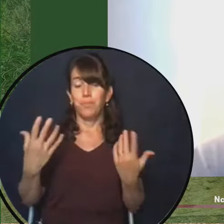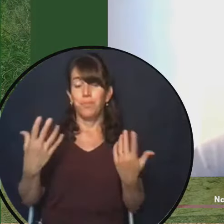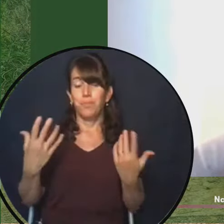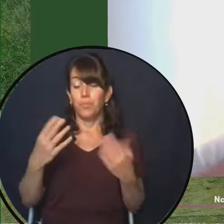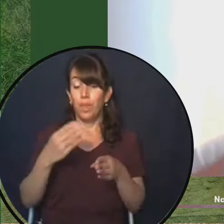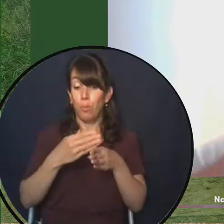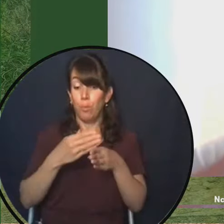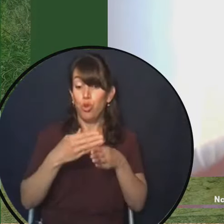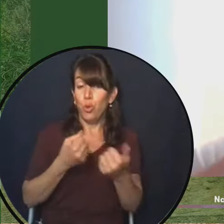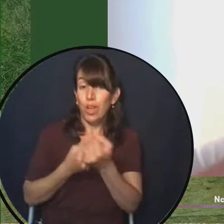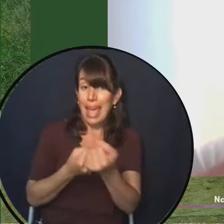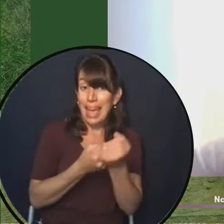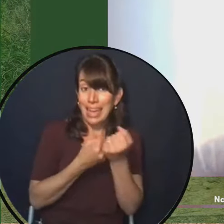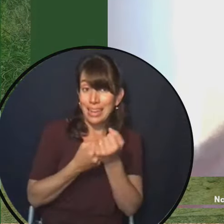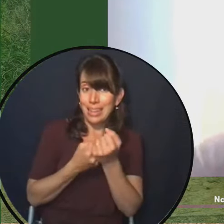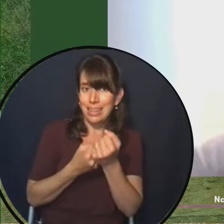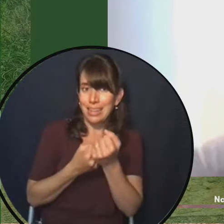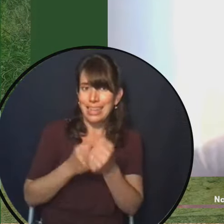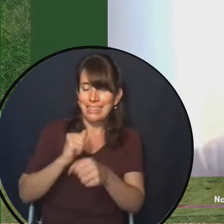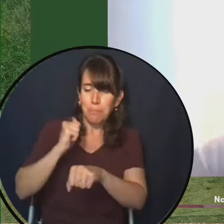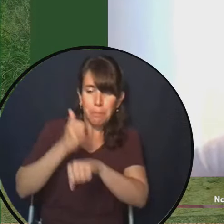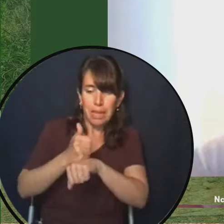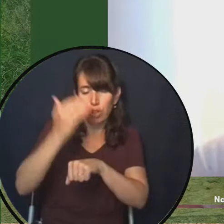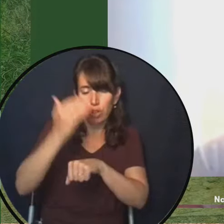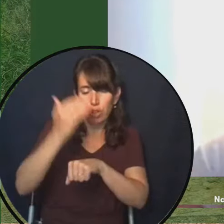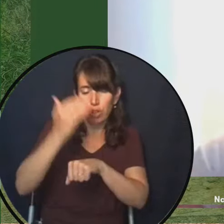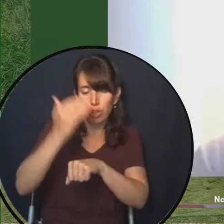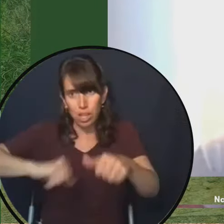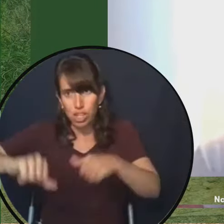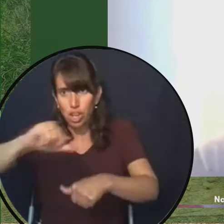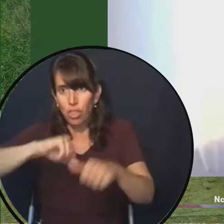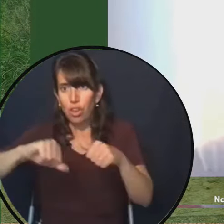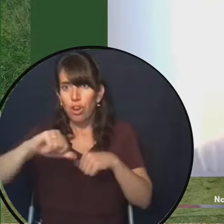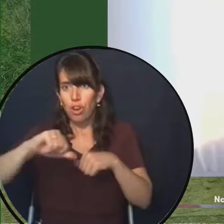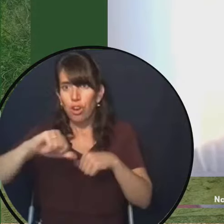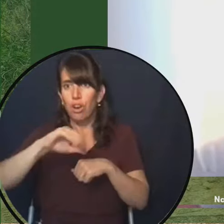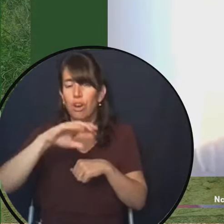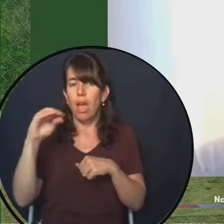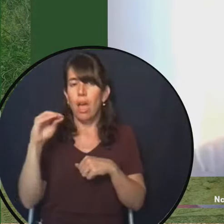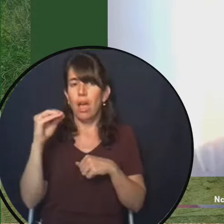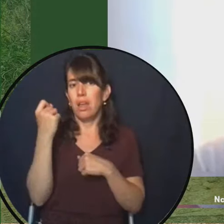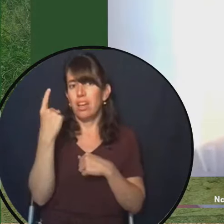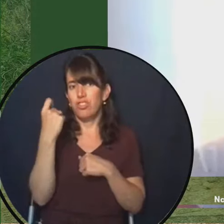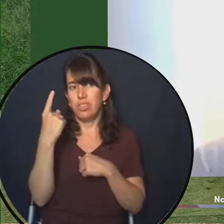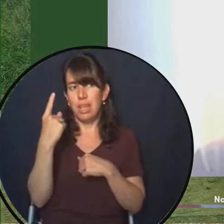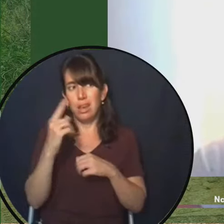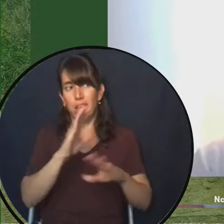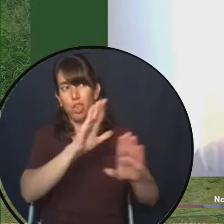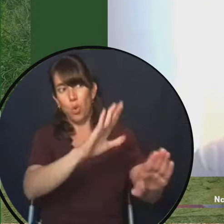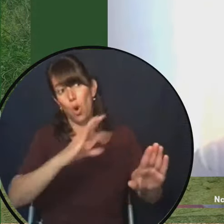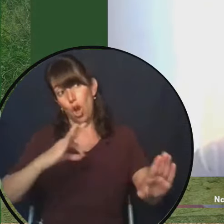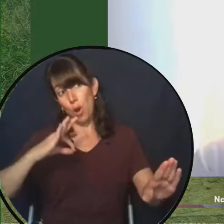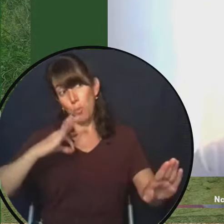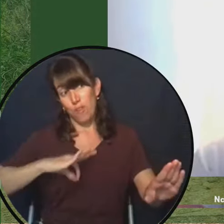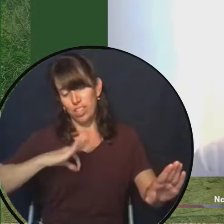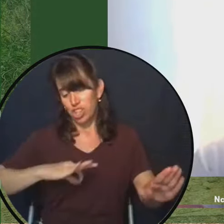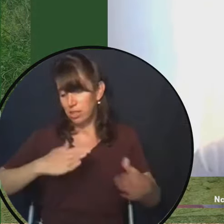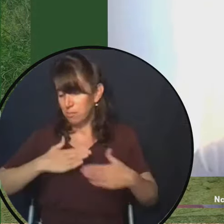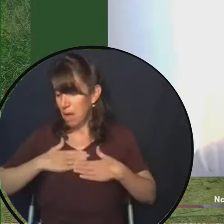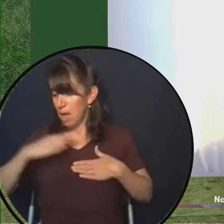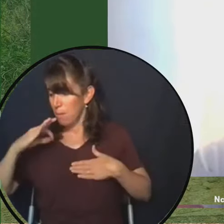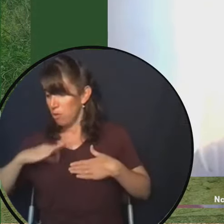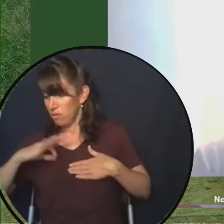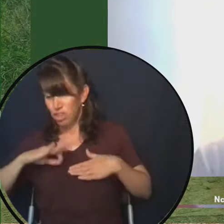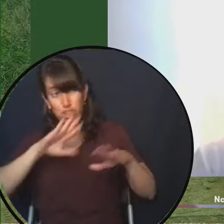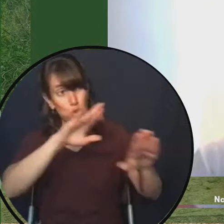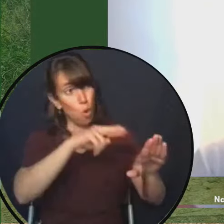knowing each other and understanding where we come from, what our privileges are, what our risks are. And if you have that strong community